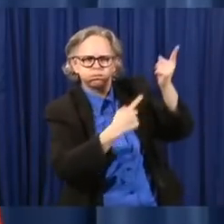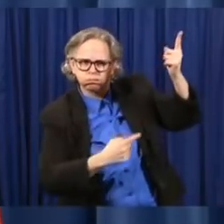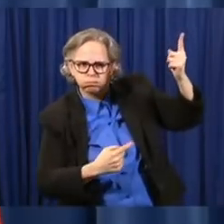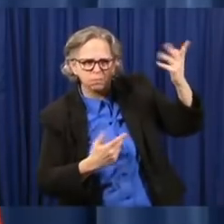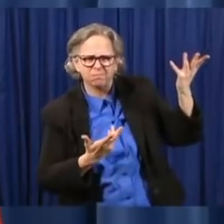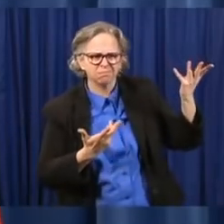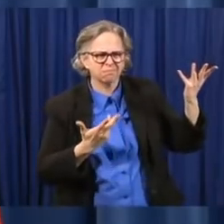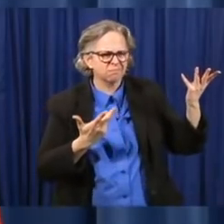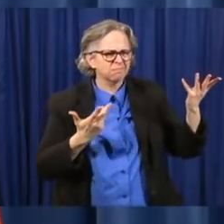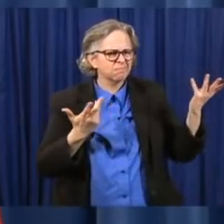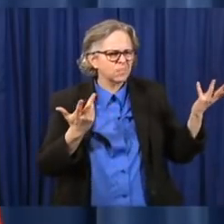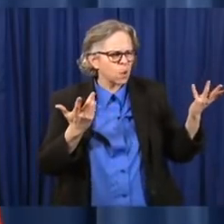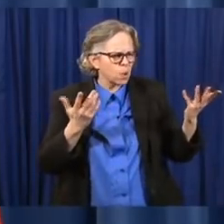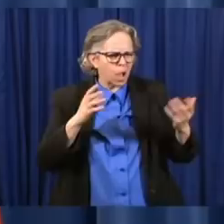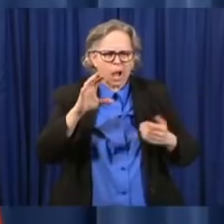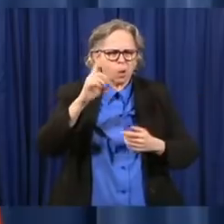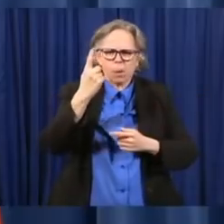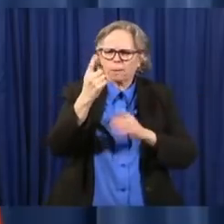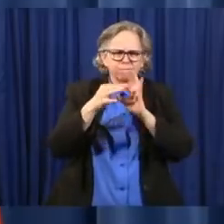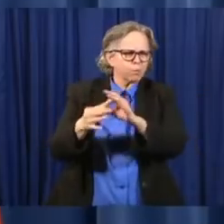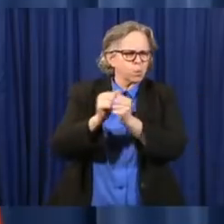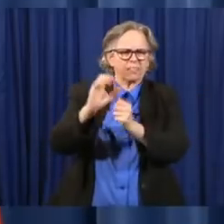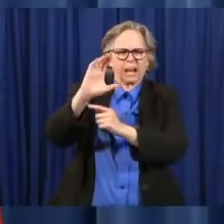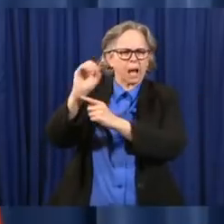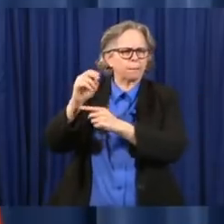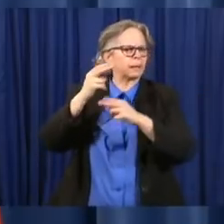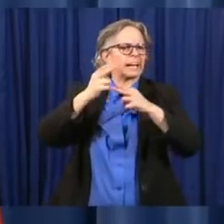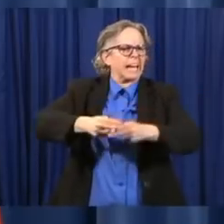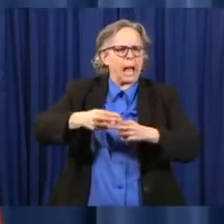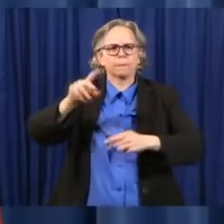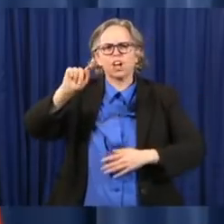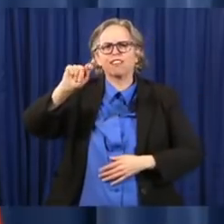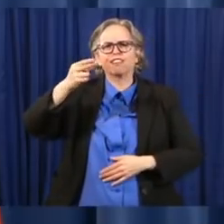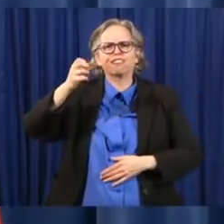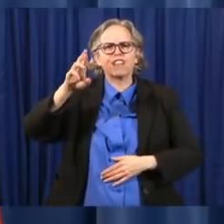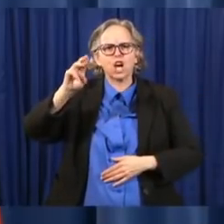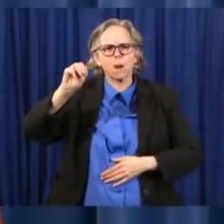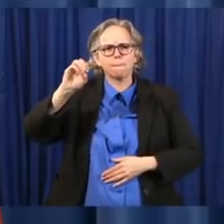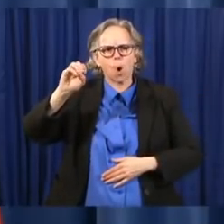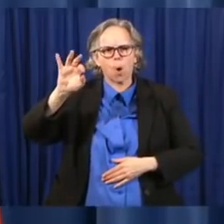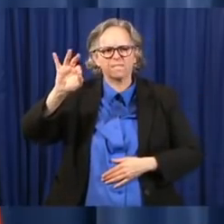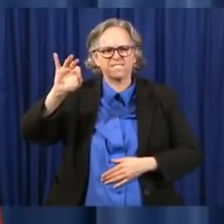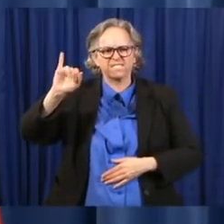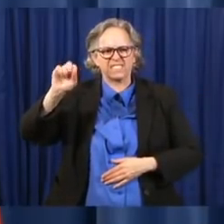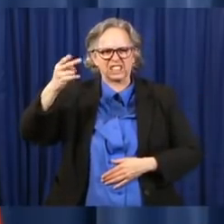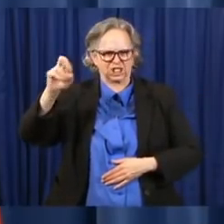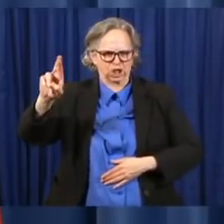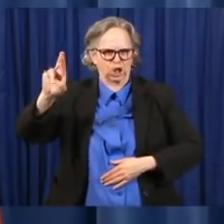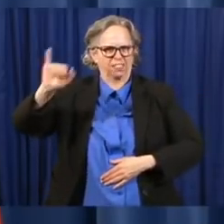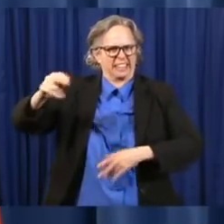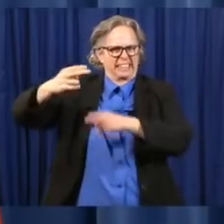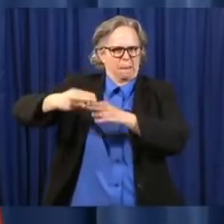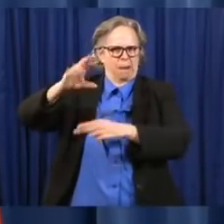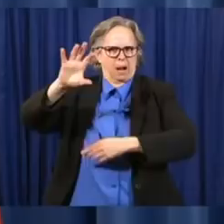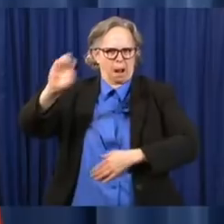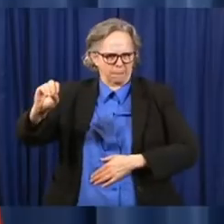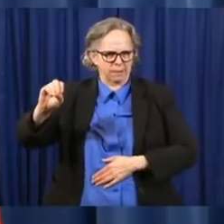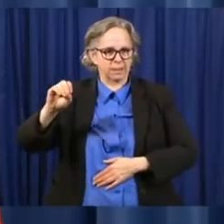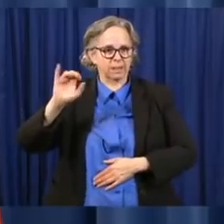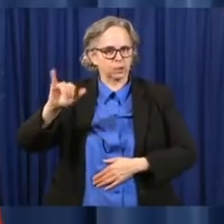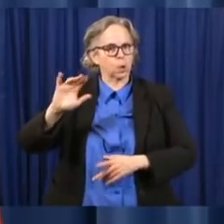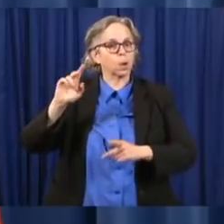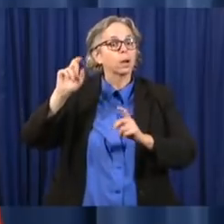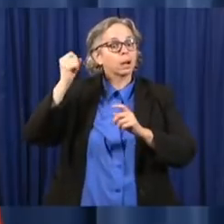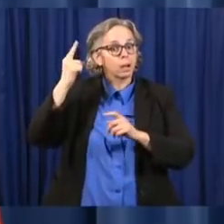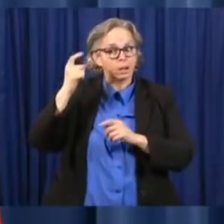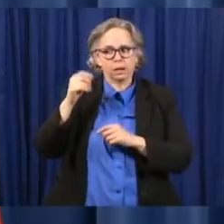Fisher. Thermo Fisher has an application to have a new reagent approved in front of the FDA. And so